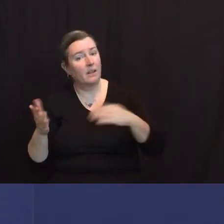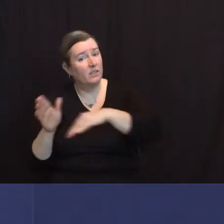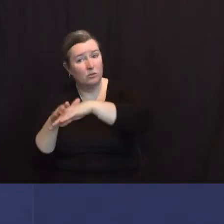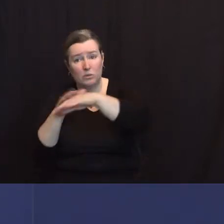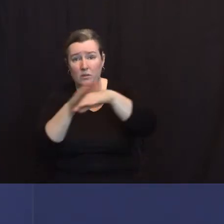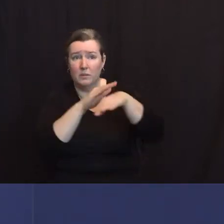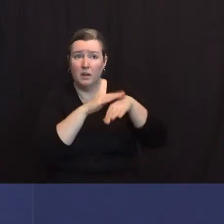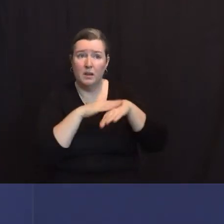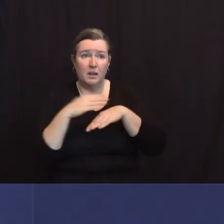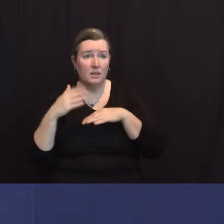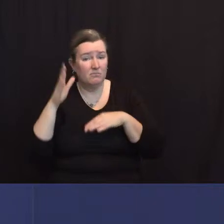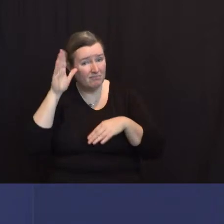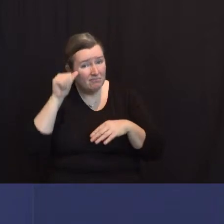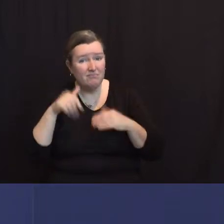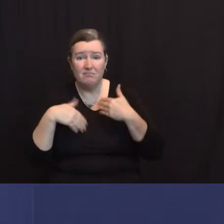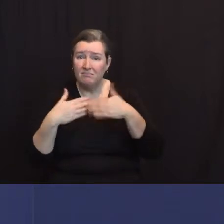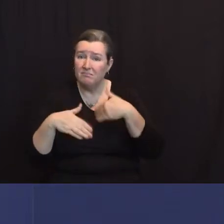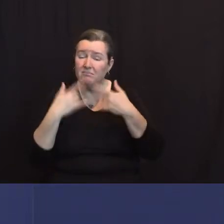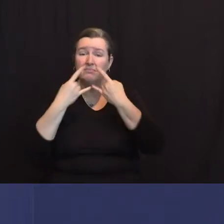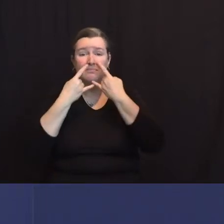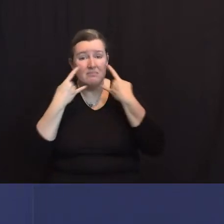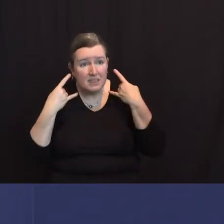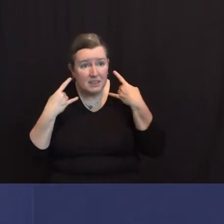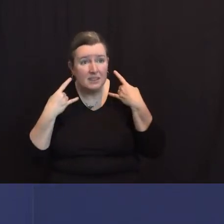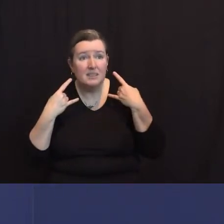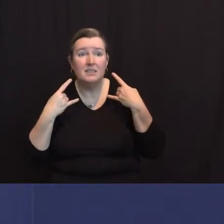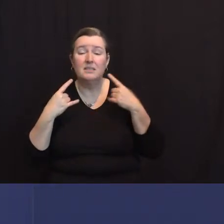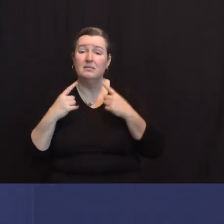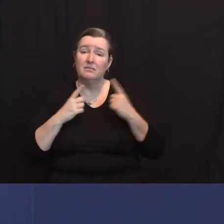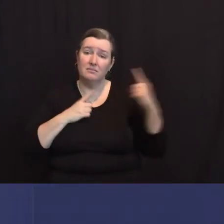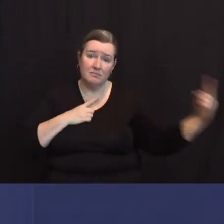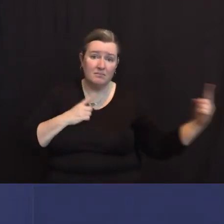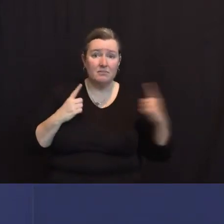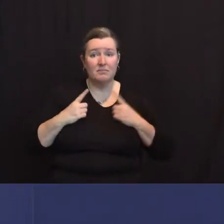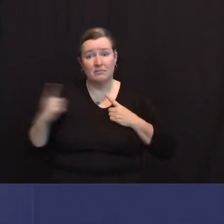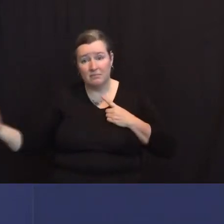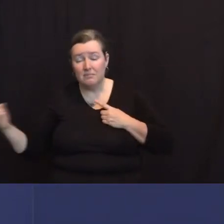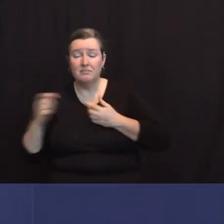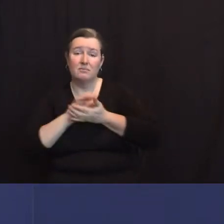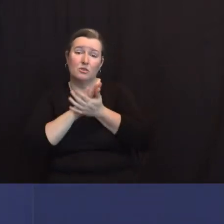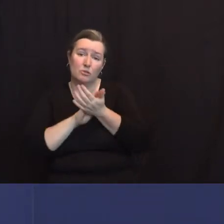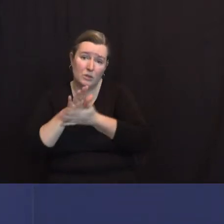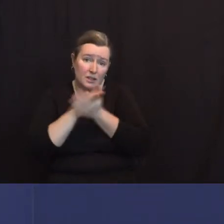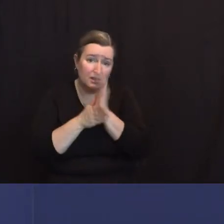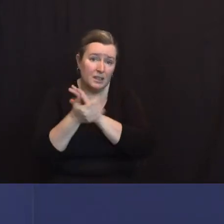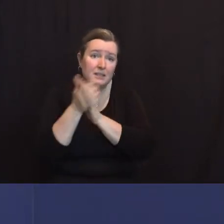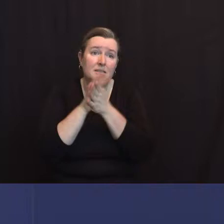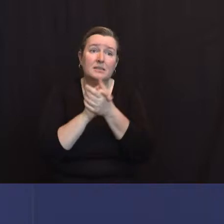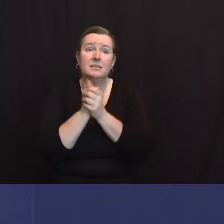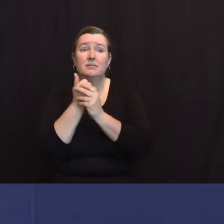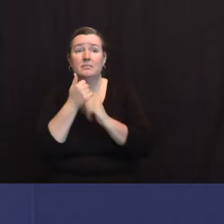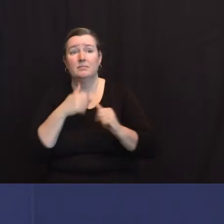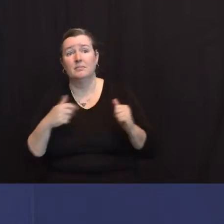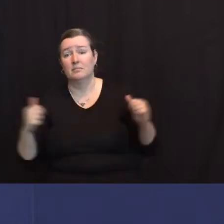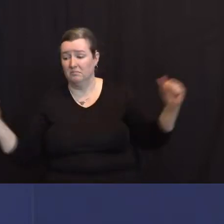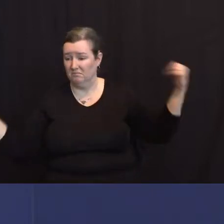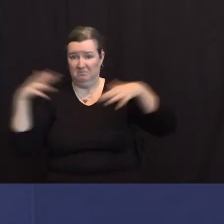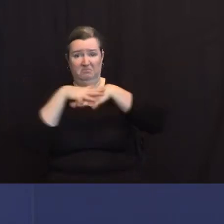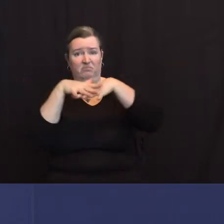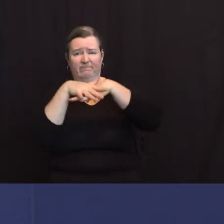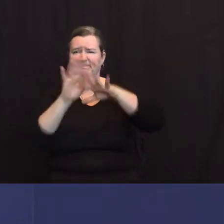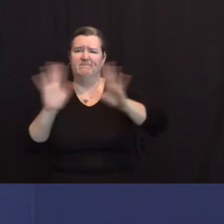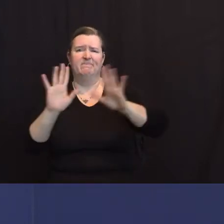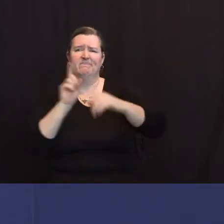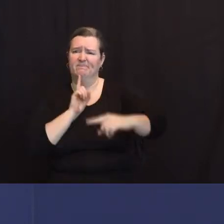measures, masking up, physically distancing, washing hands frequently, avoiding large gatherings in order to